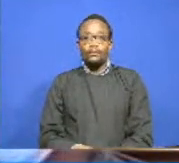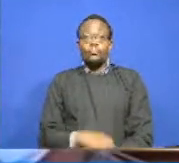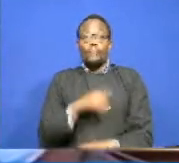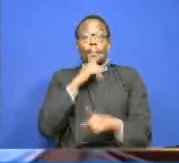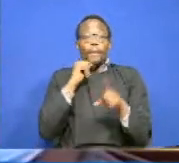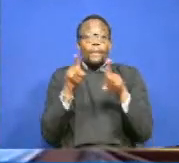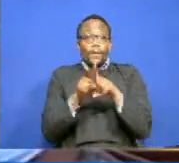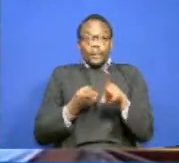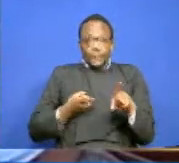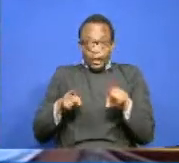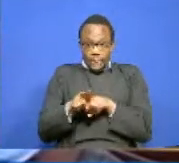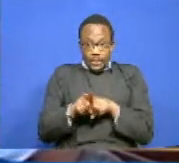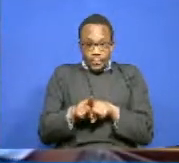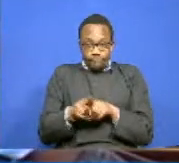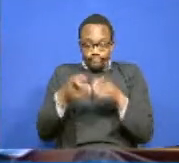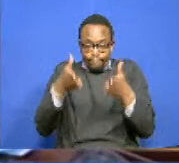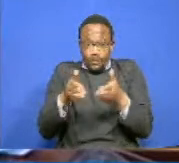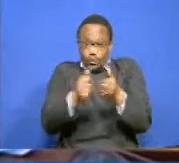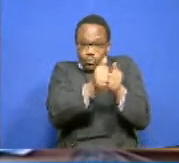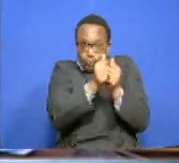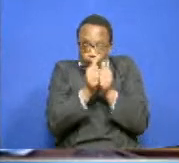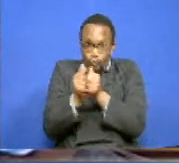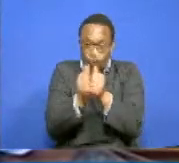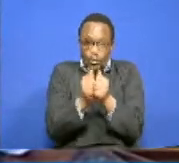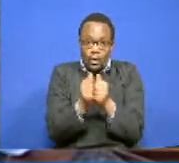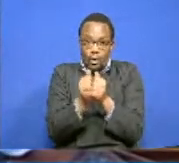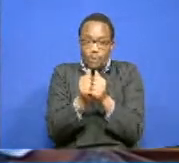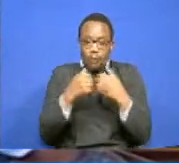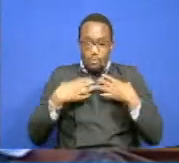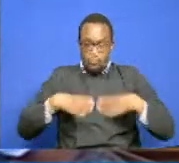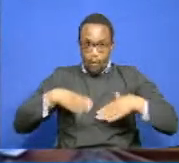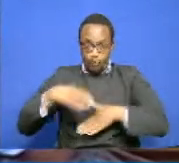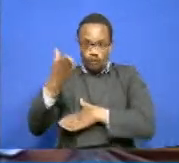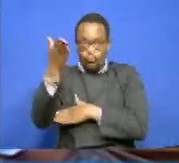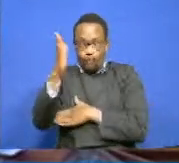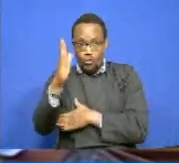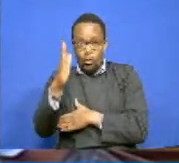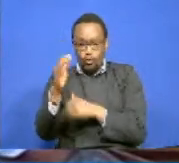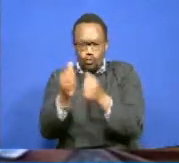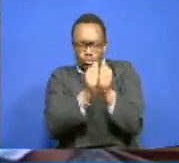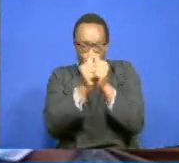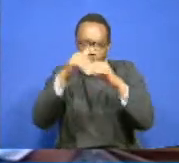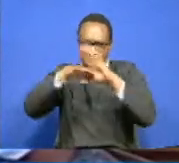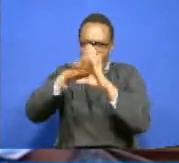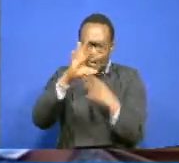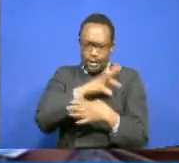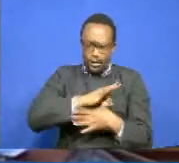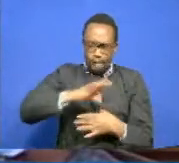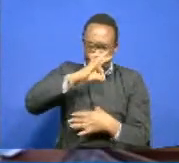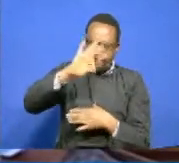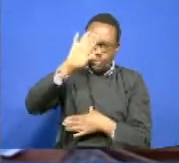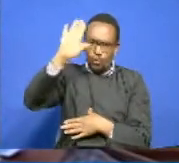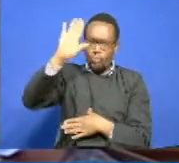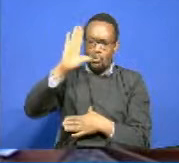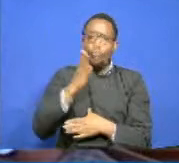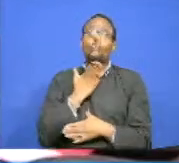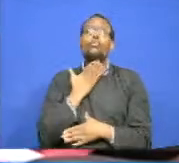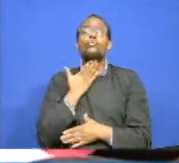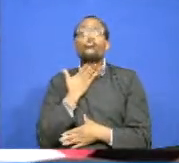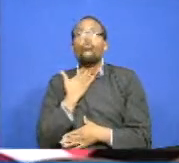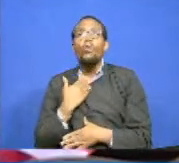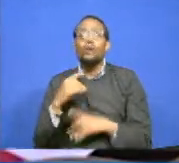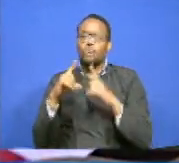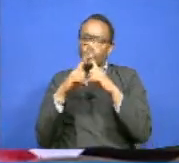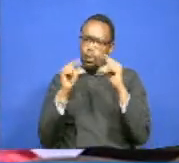Brothers and sisters, we have come together, the people of God, drawn by His Spirit, longing for